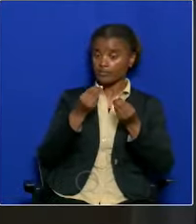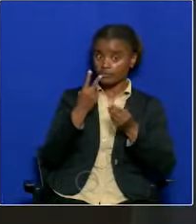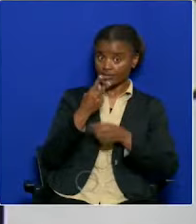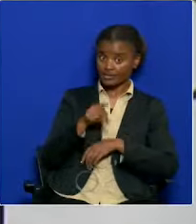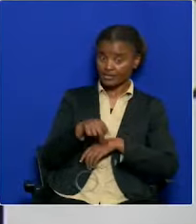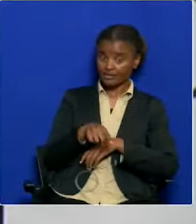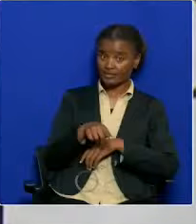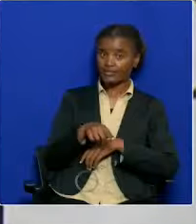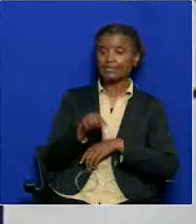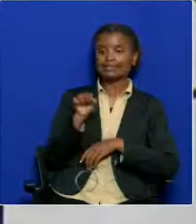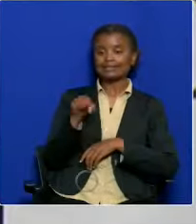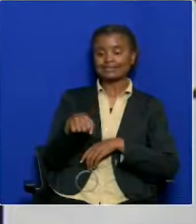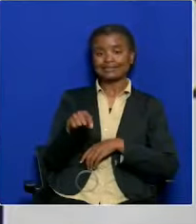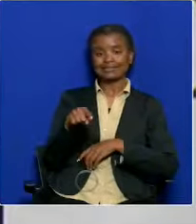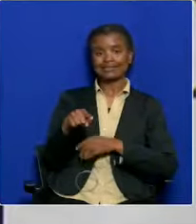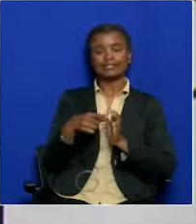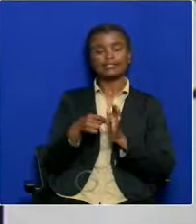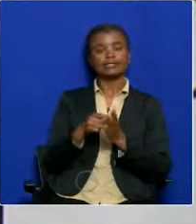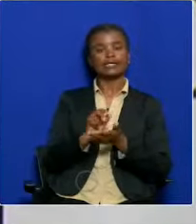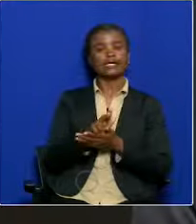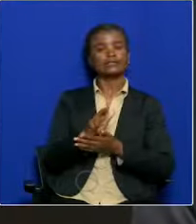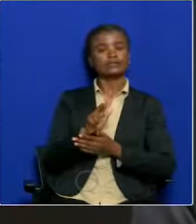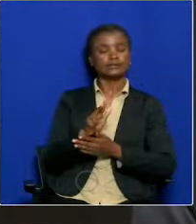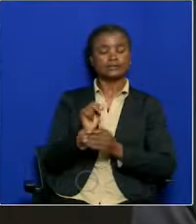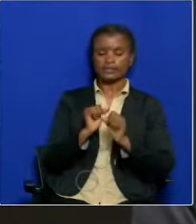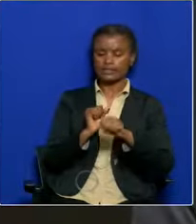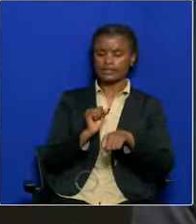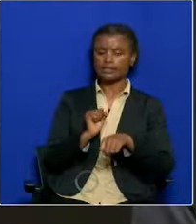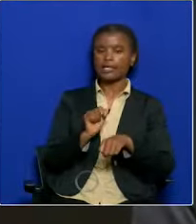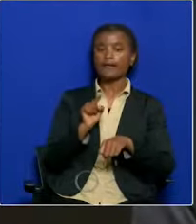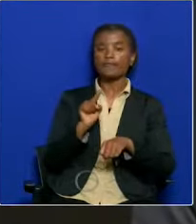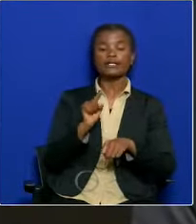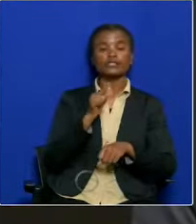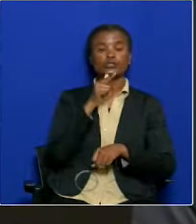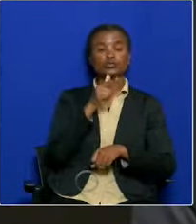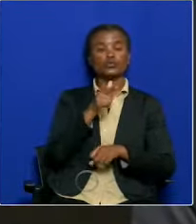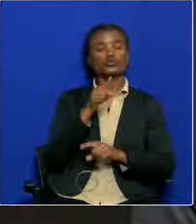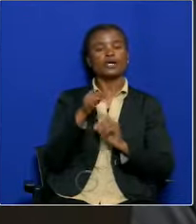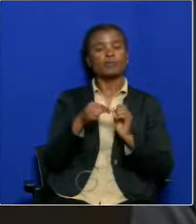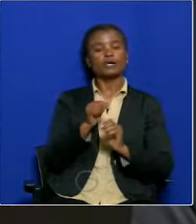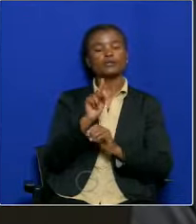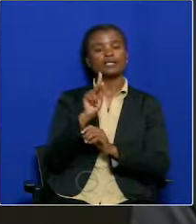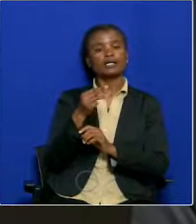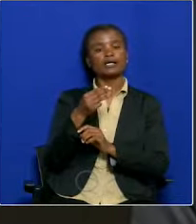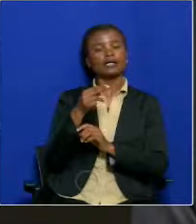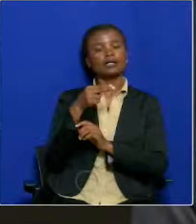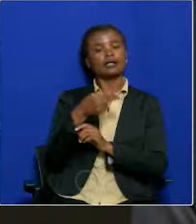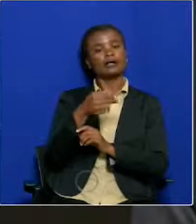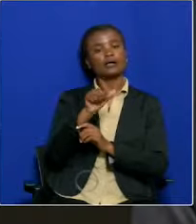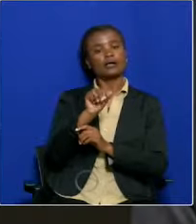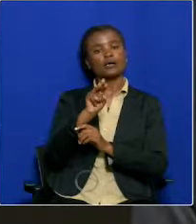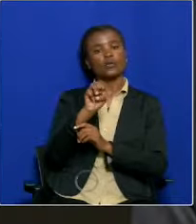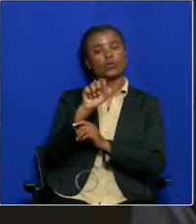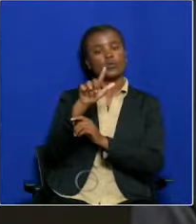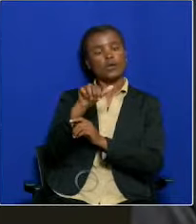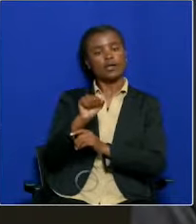18th. yes. But when he told you about Kaula and the allegations, that's on 17, the 17th, and you see that